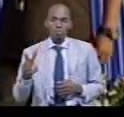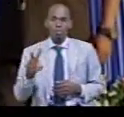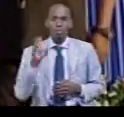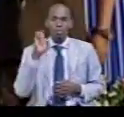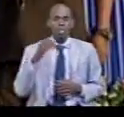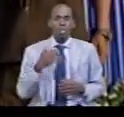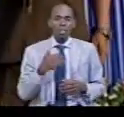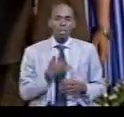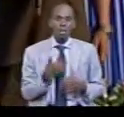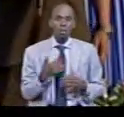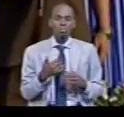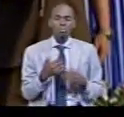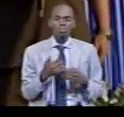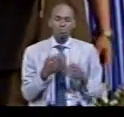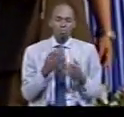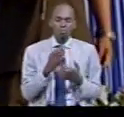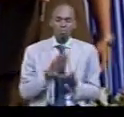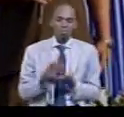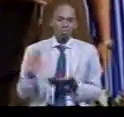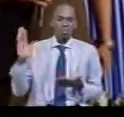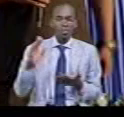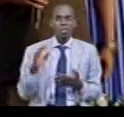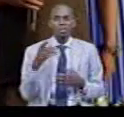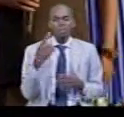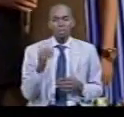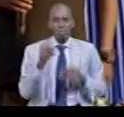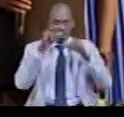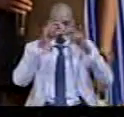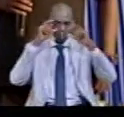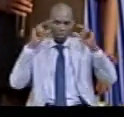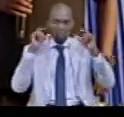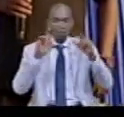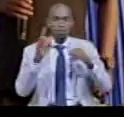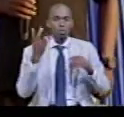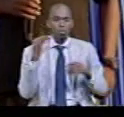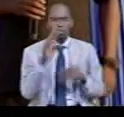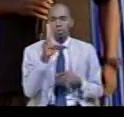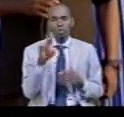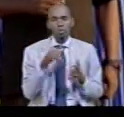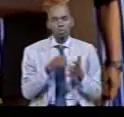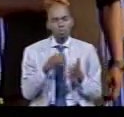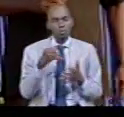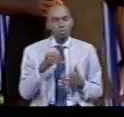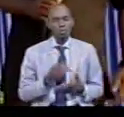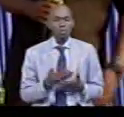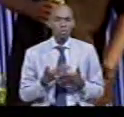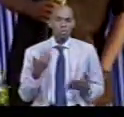he was wearing for this problem. So we listen to Mr. Donko